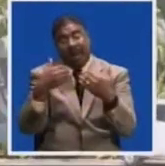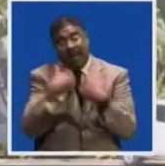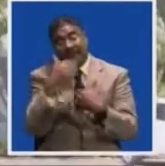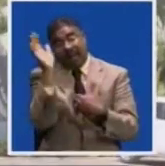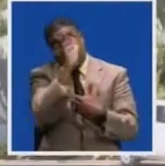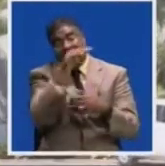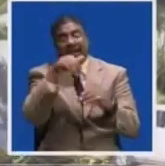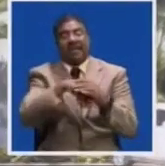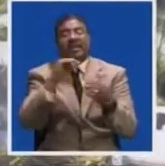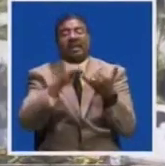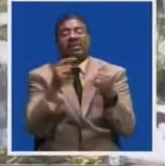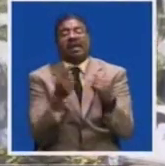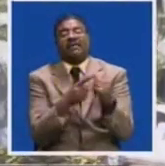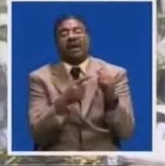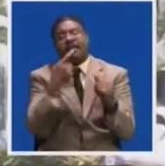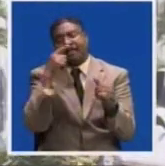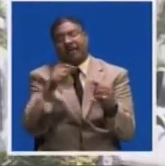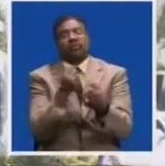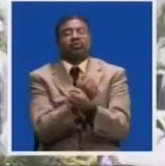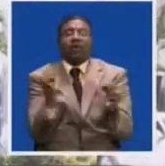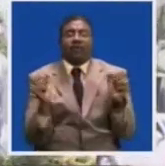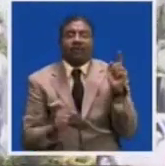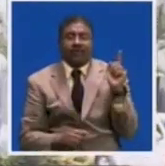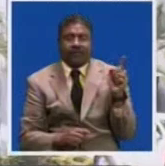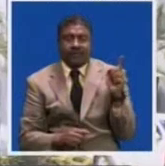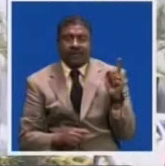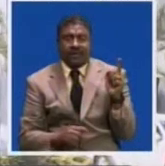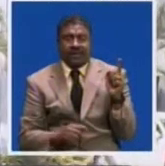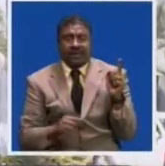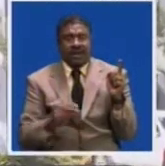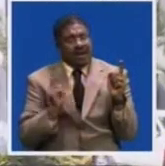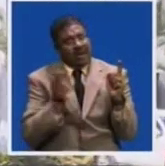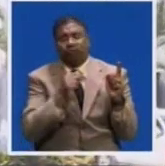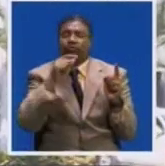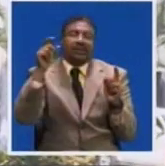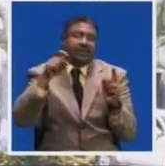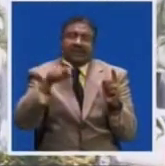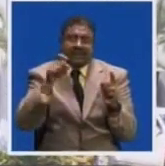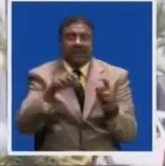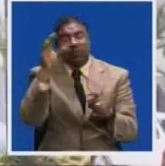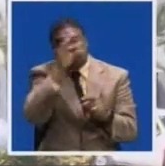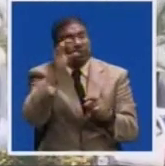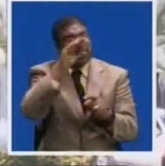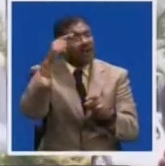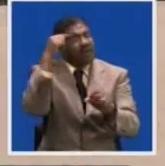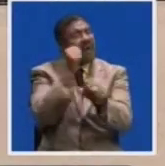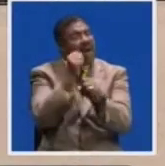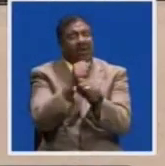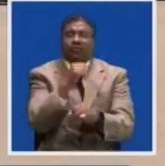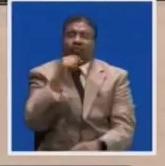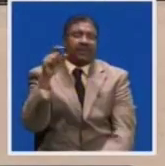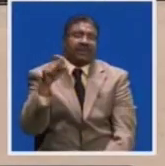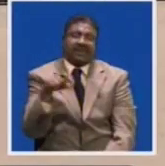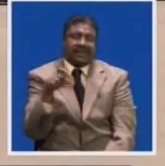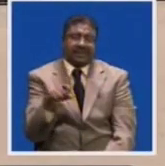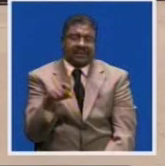affected parties to be conducive, so that we don't have to go and look for jobs somewhere else.